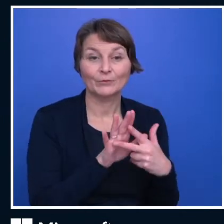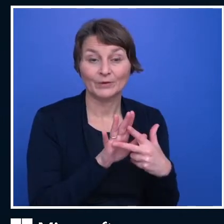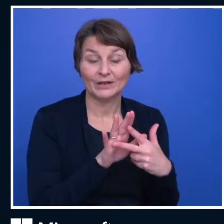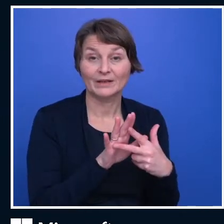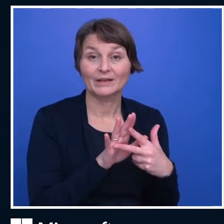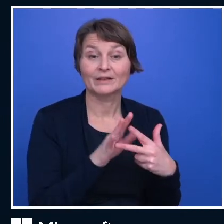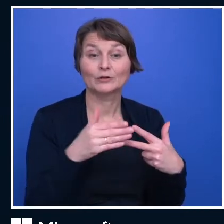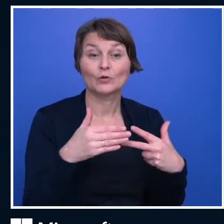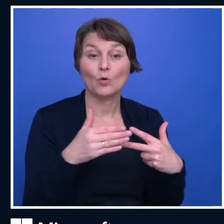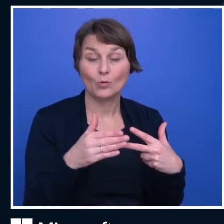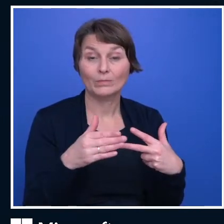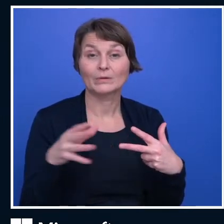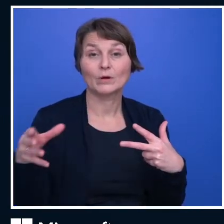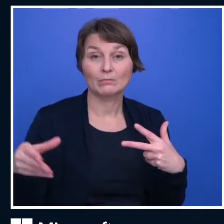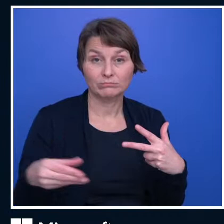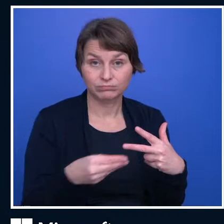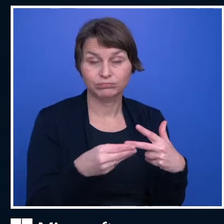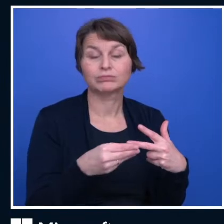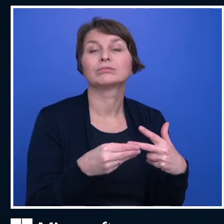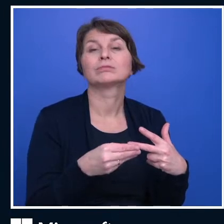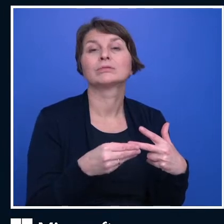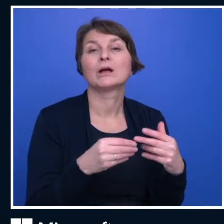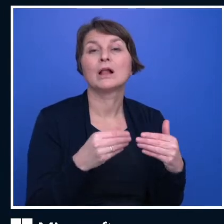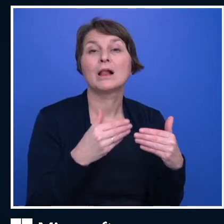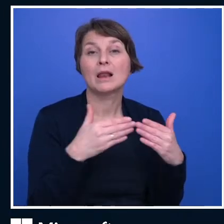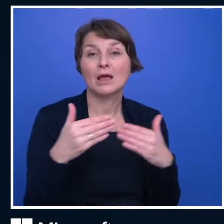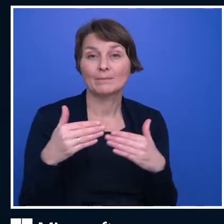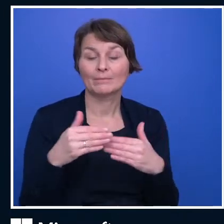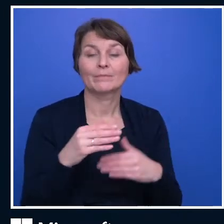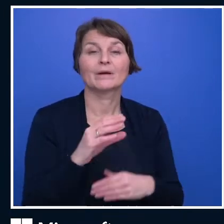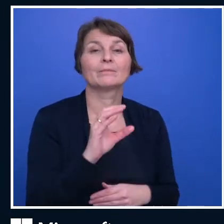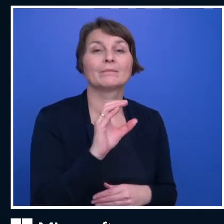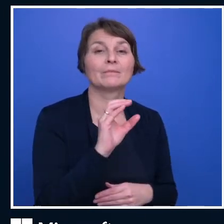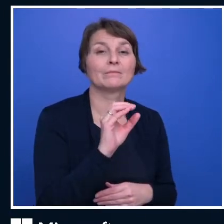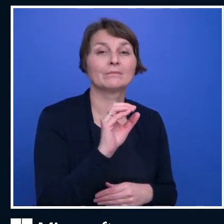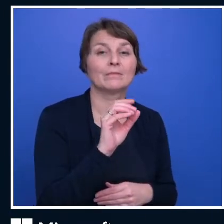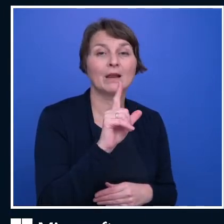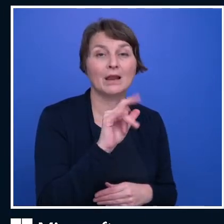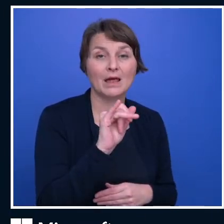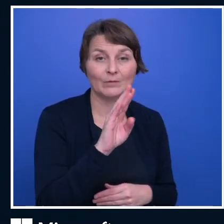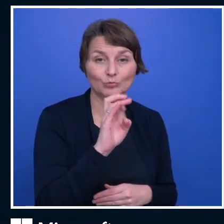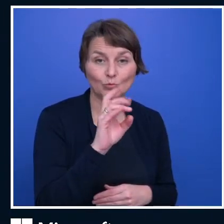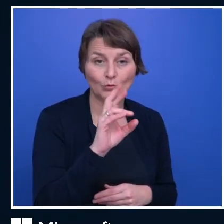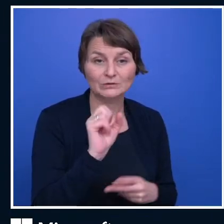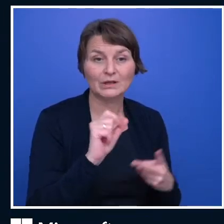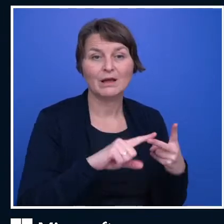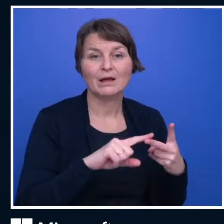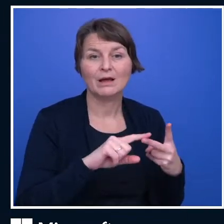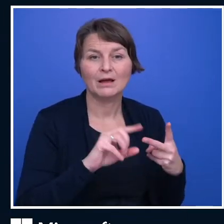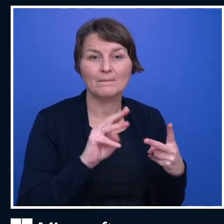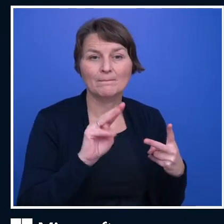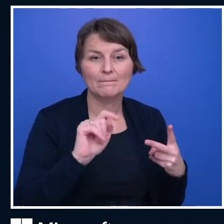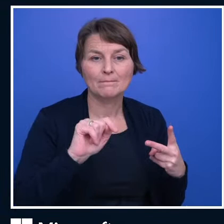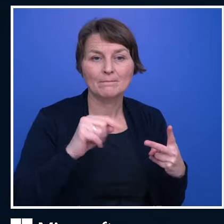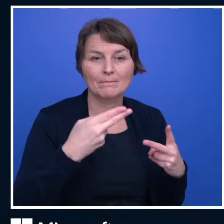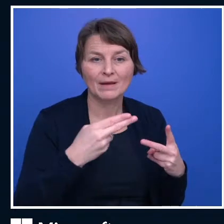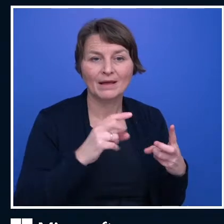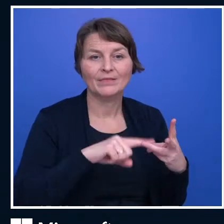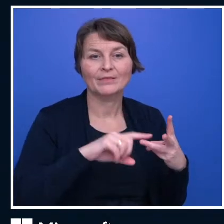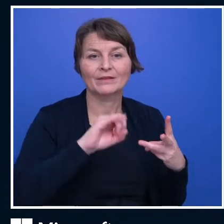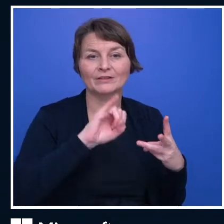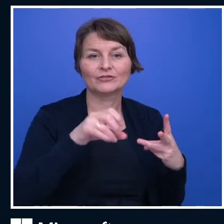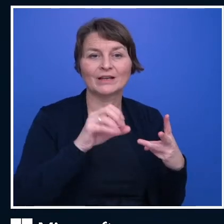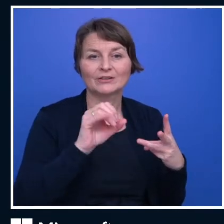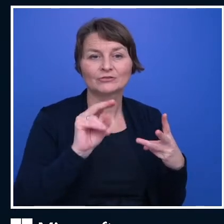libraries, OS, librosa, math, and JSON. We give dataset path, JSON path,